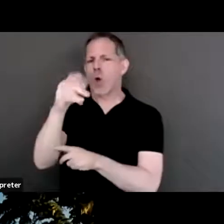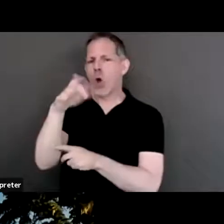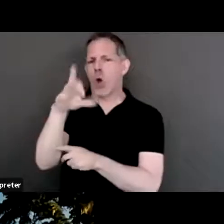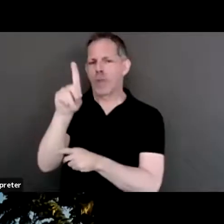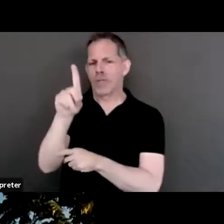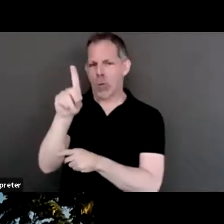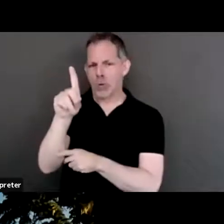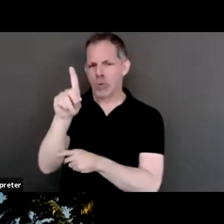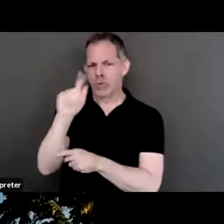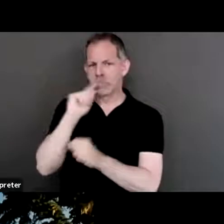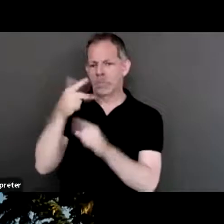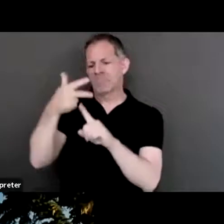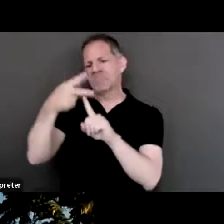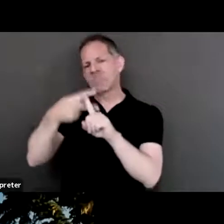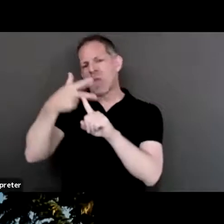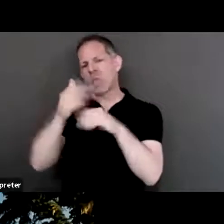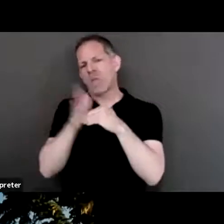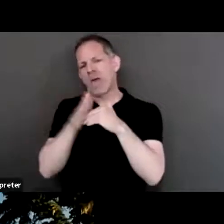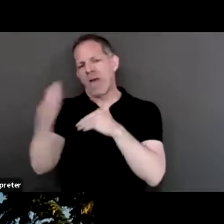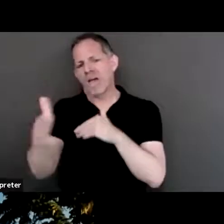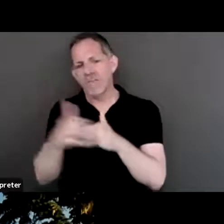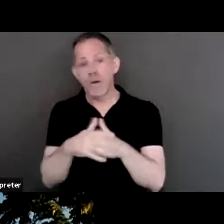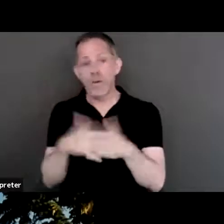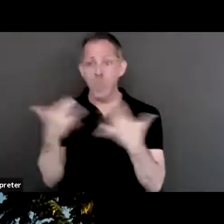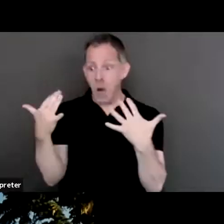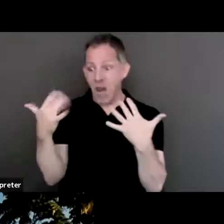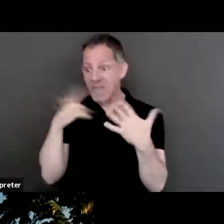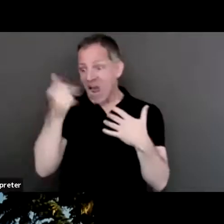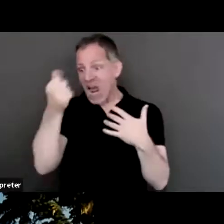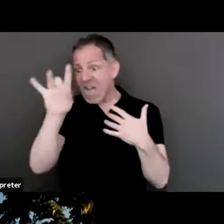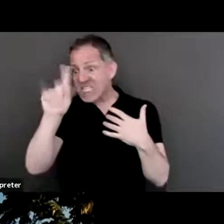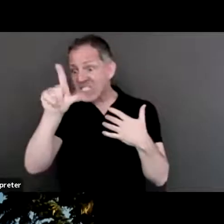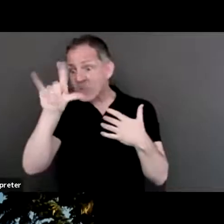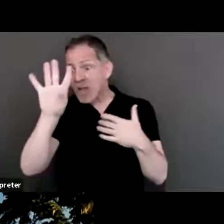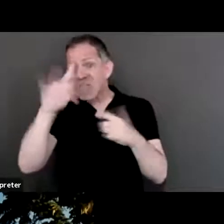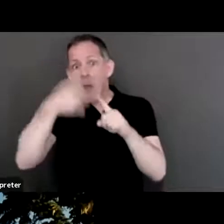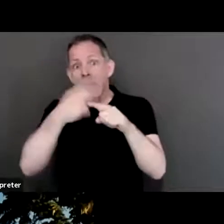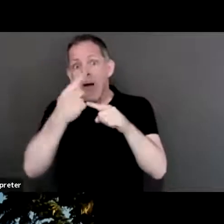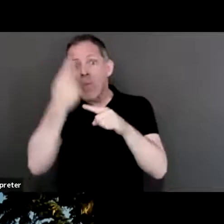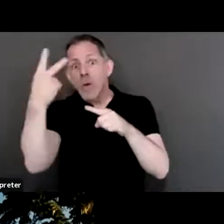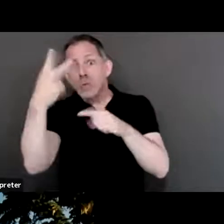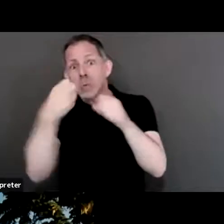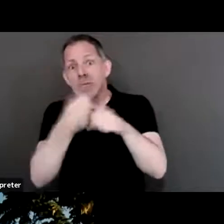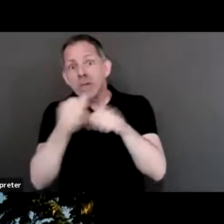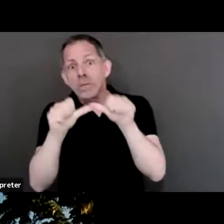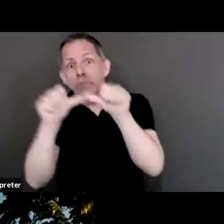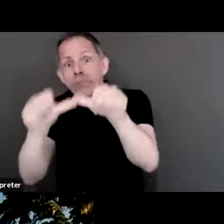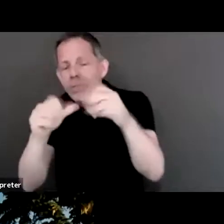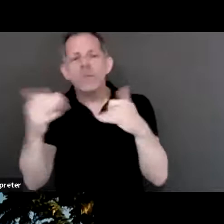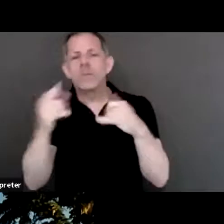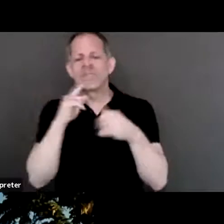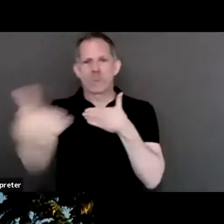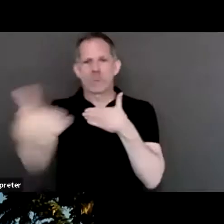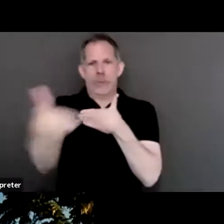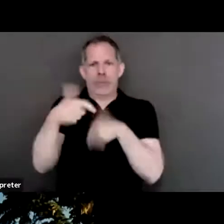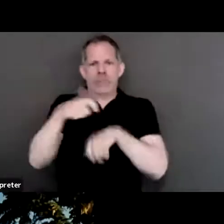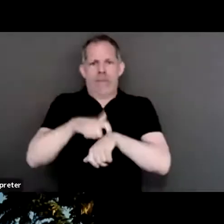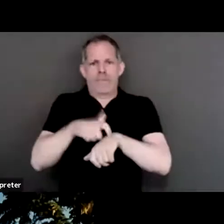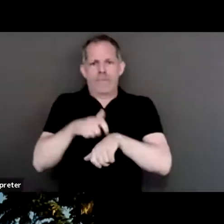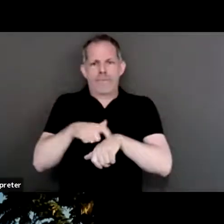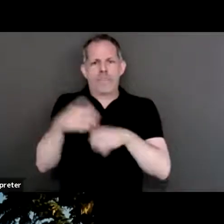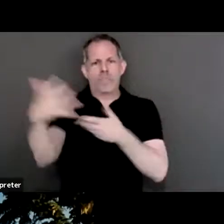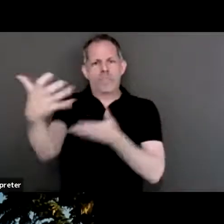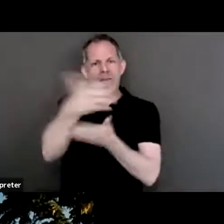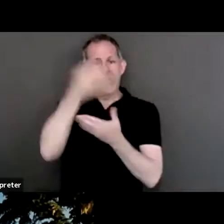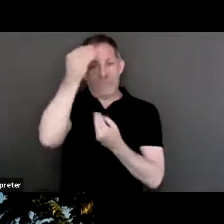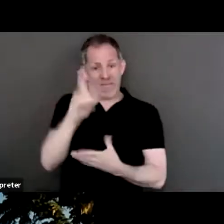the 18 to 24-month delay we used to have to accept. Now I'm going to share my screen and go over a few data points that